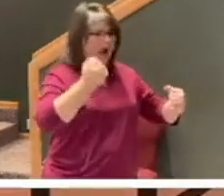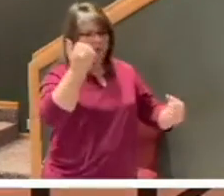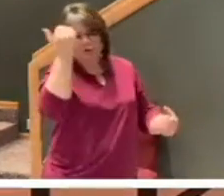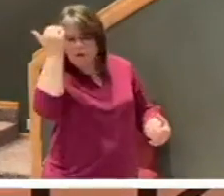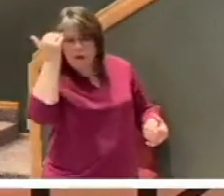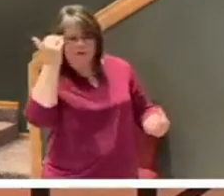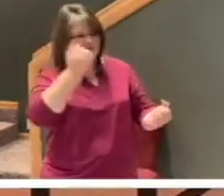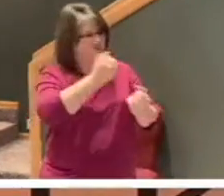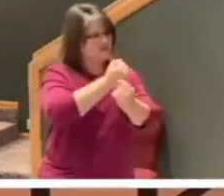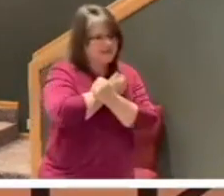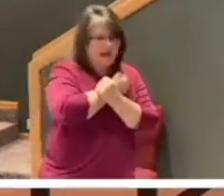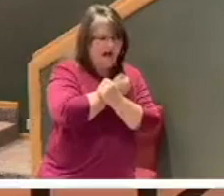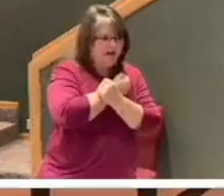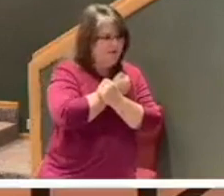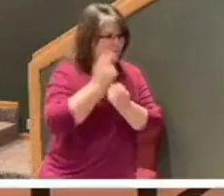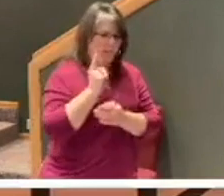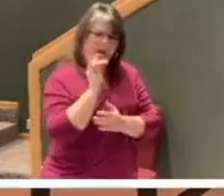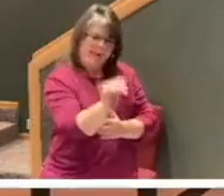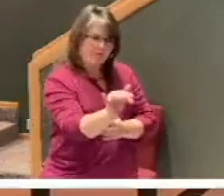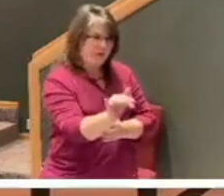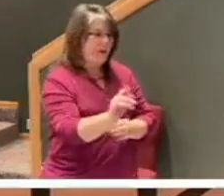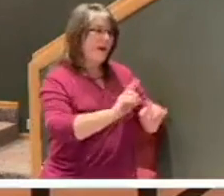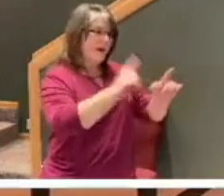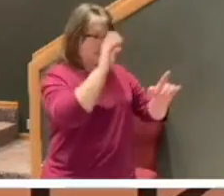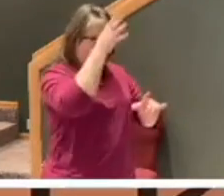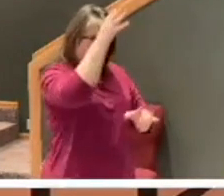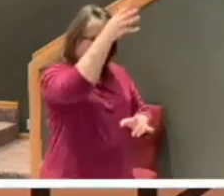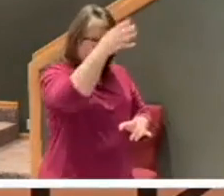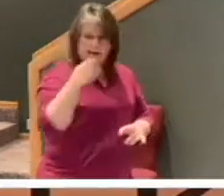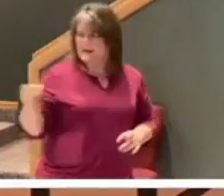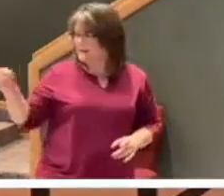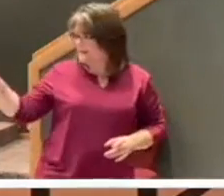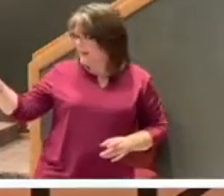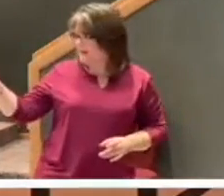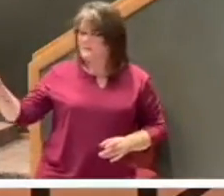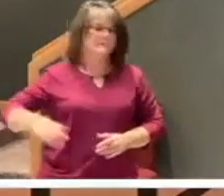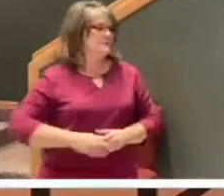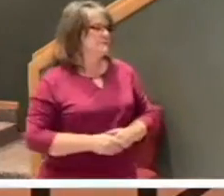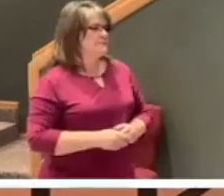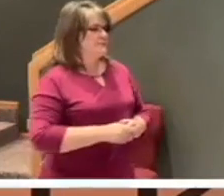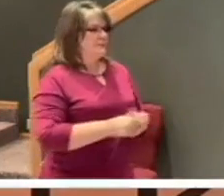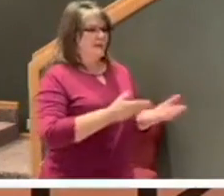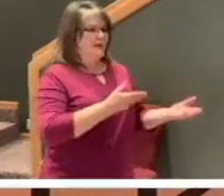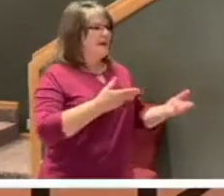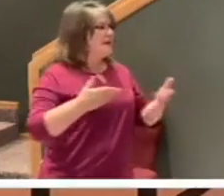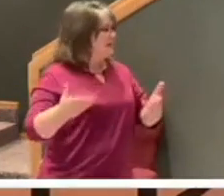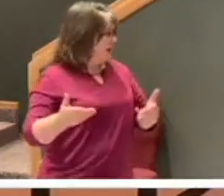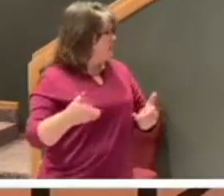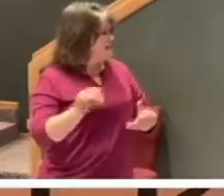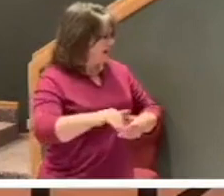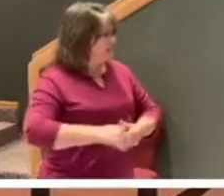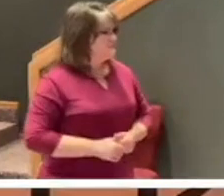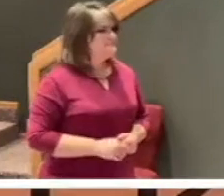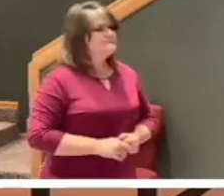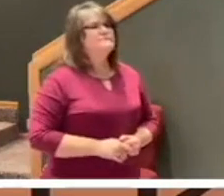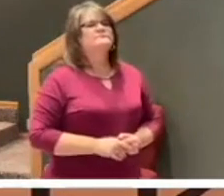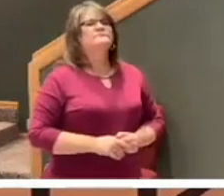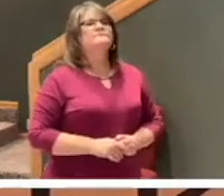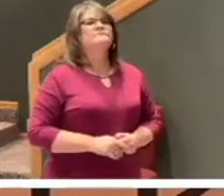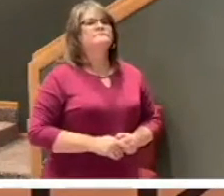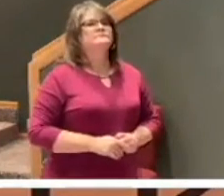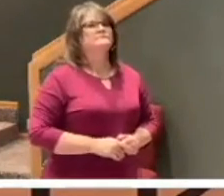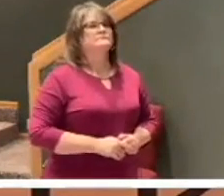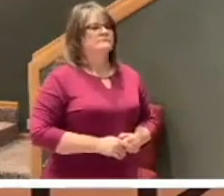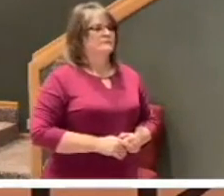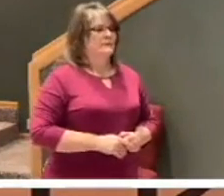knowledge, His love, it's infinite. But we're pretending this container carries such a thing. And so